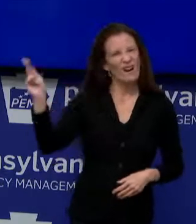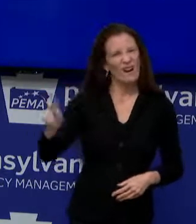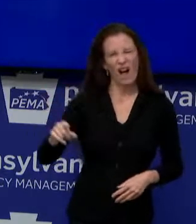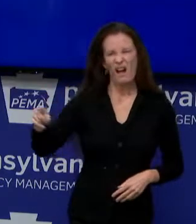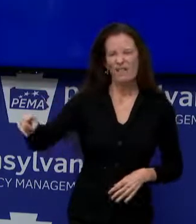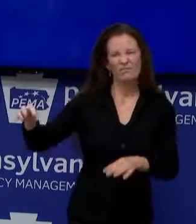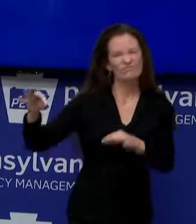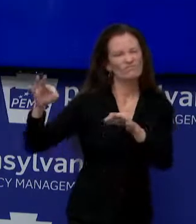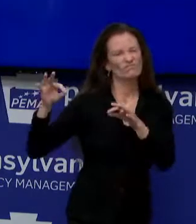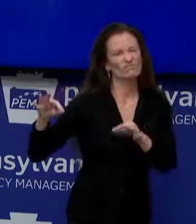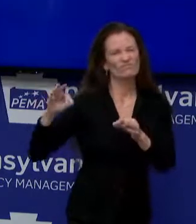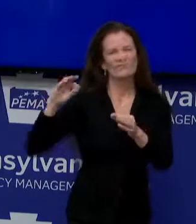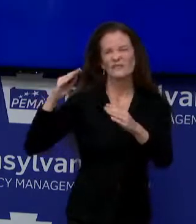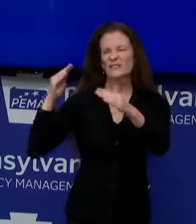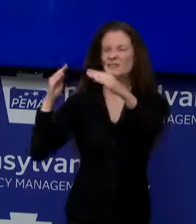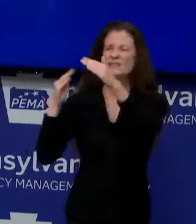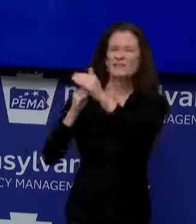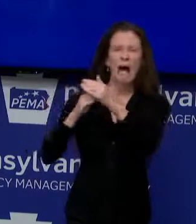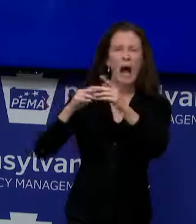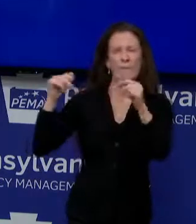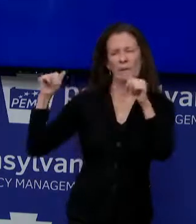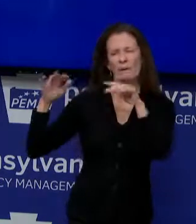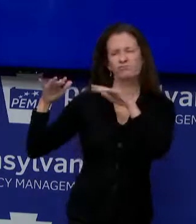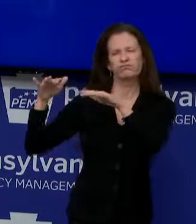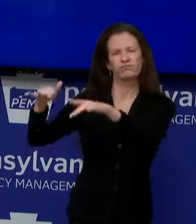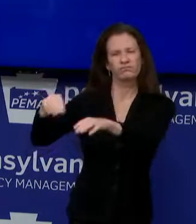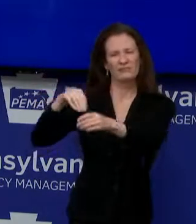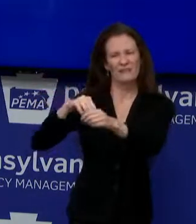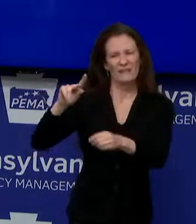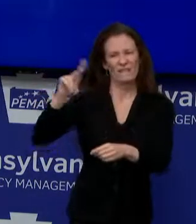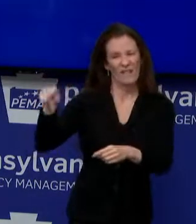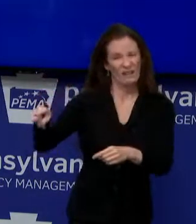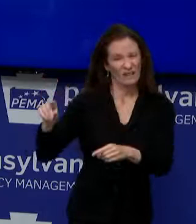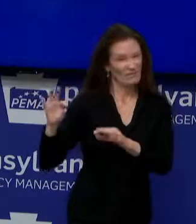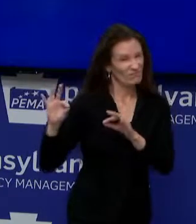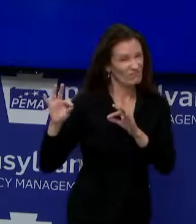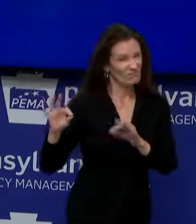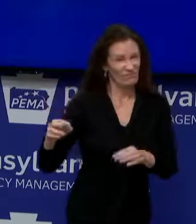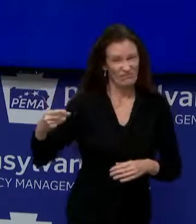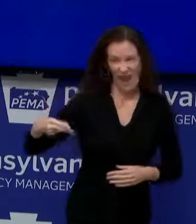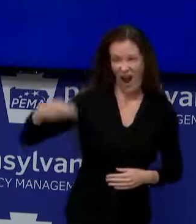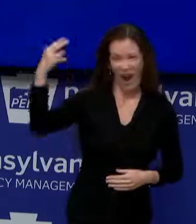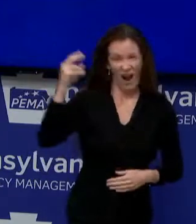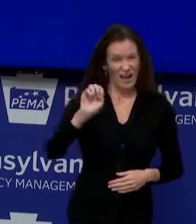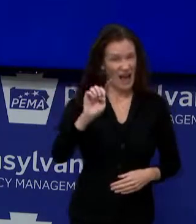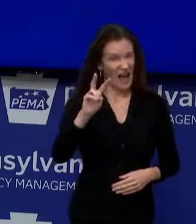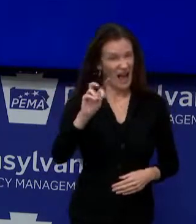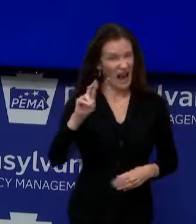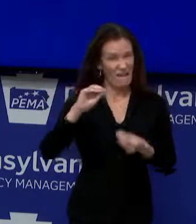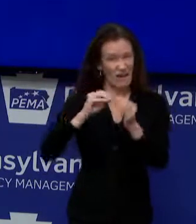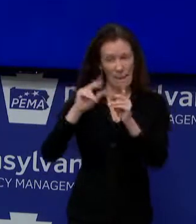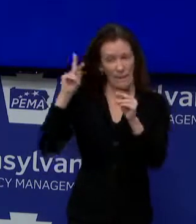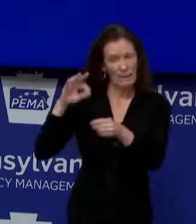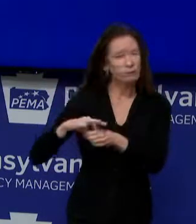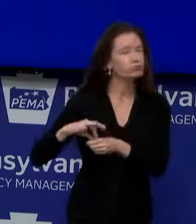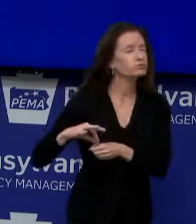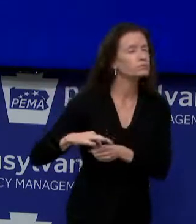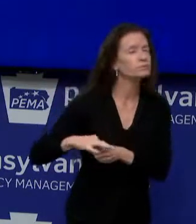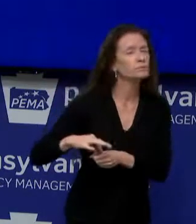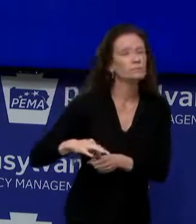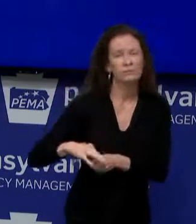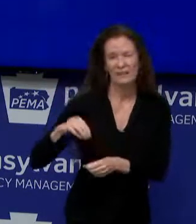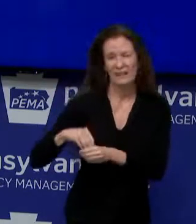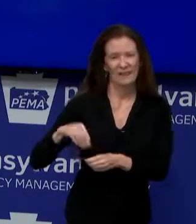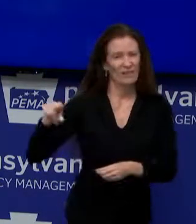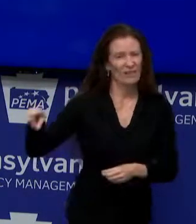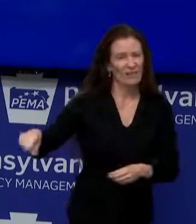years. Even with this significant turnout, in the many lawsuits filed in Pennsylvania, there wasn't